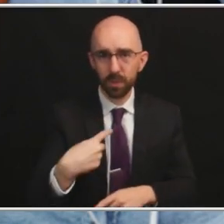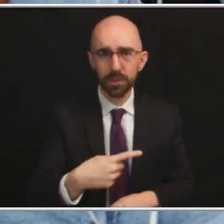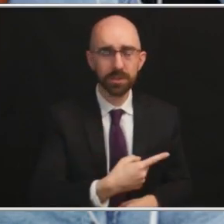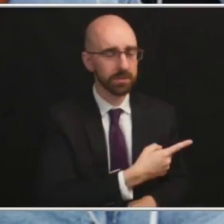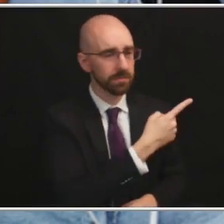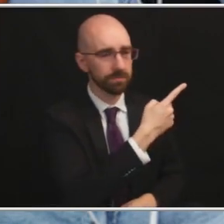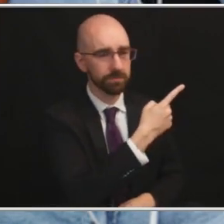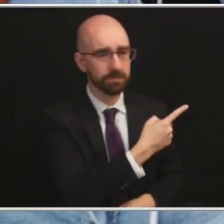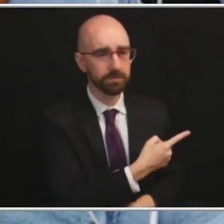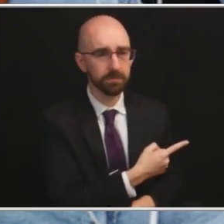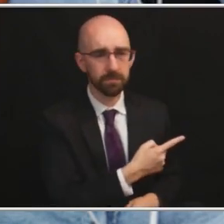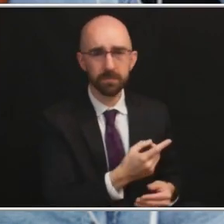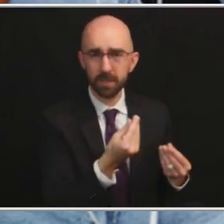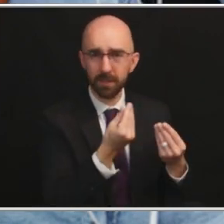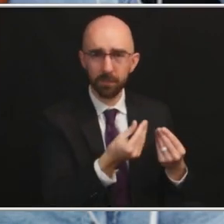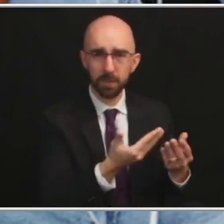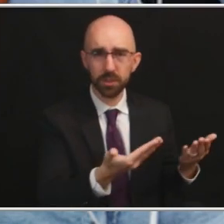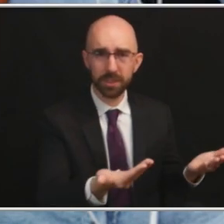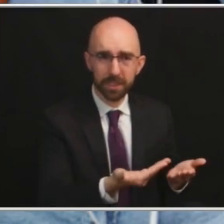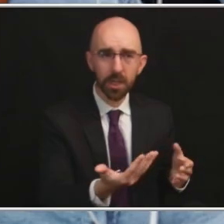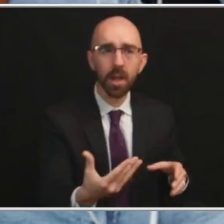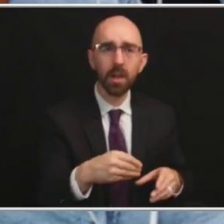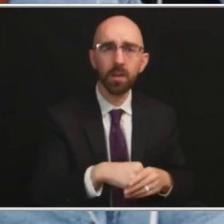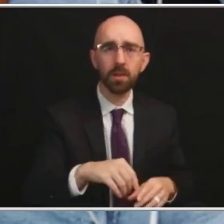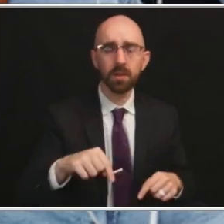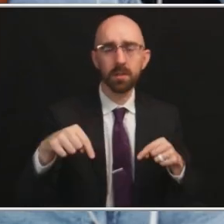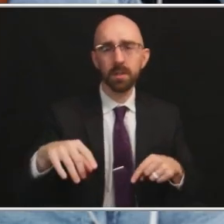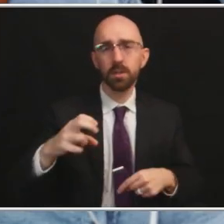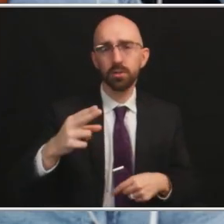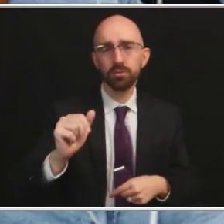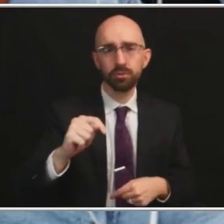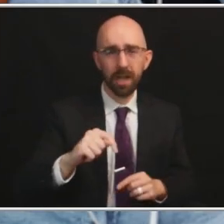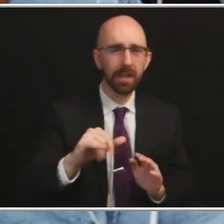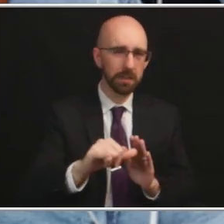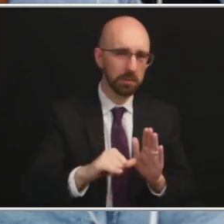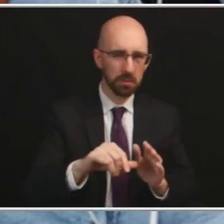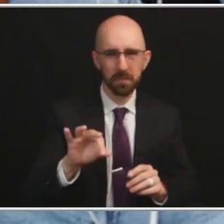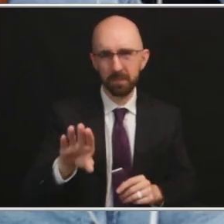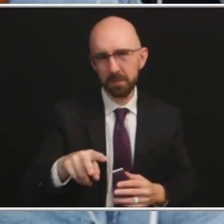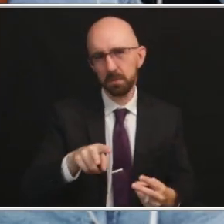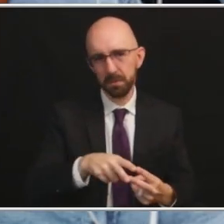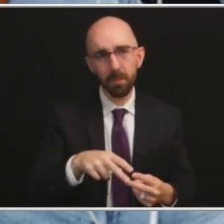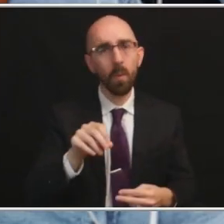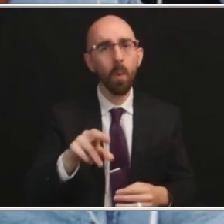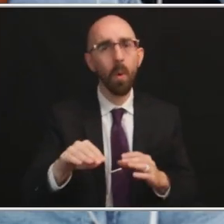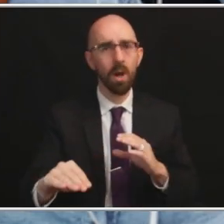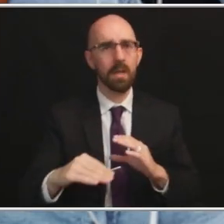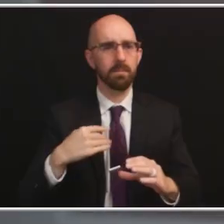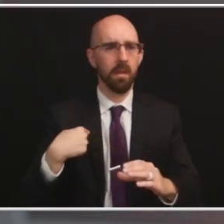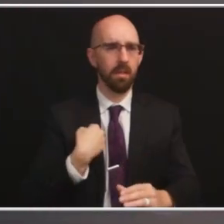information on your screen. That includes the chat on YouTube or Facebook, or emailing the Medical News Network.